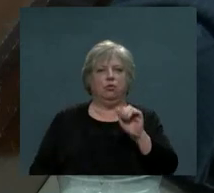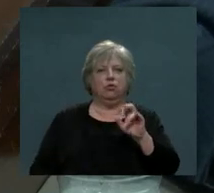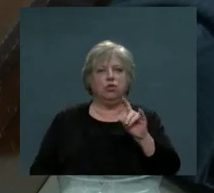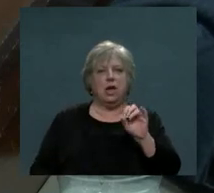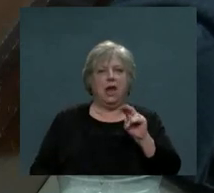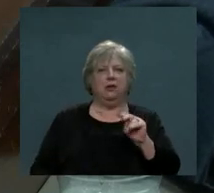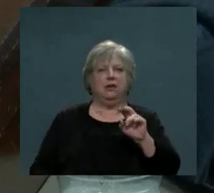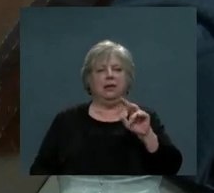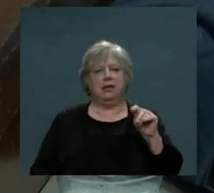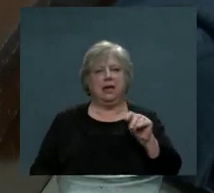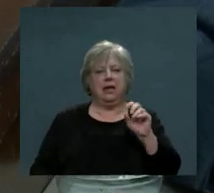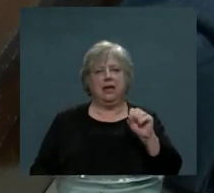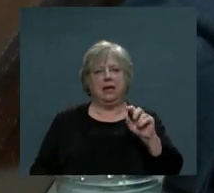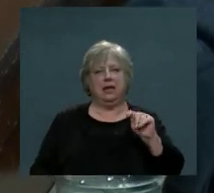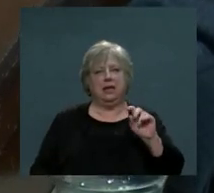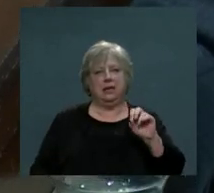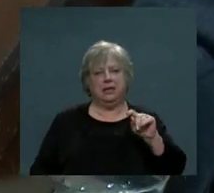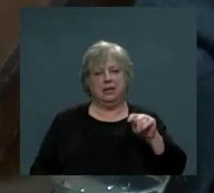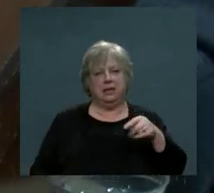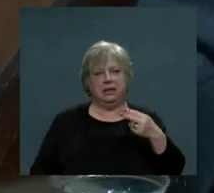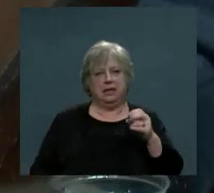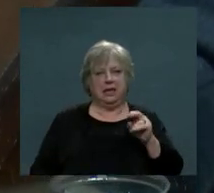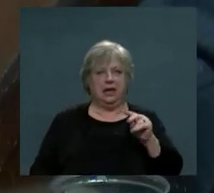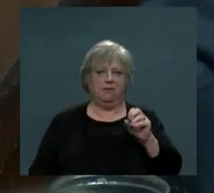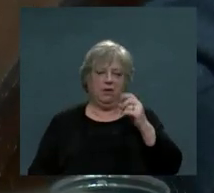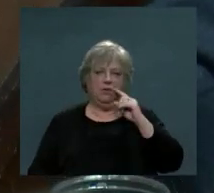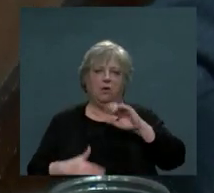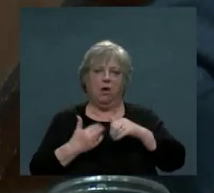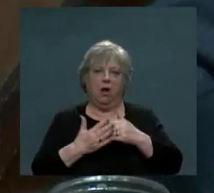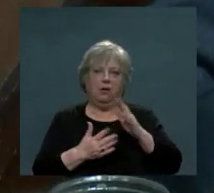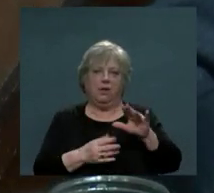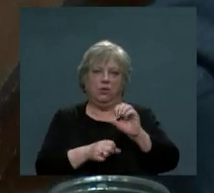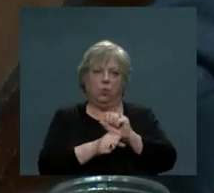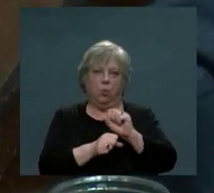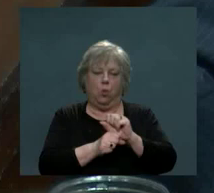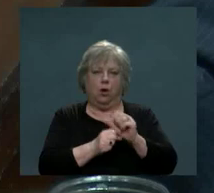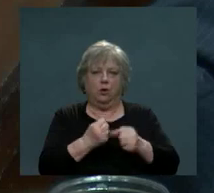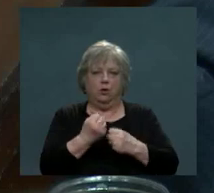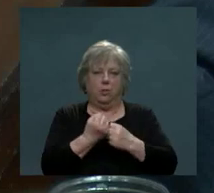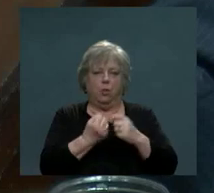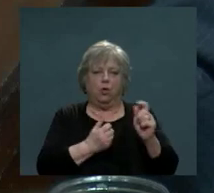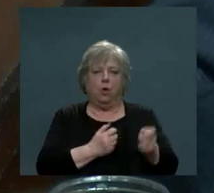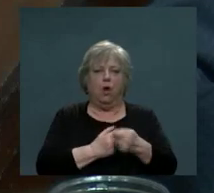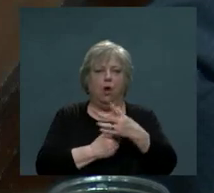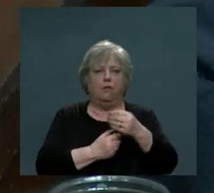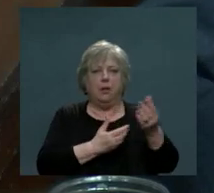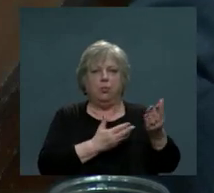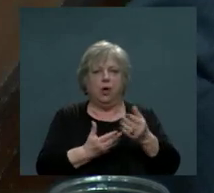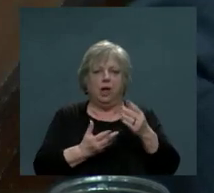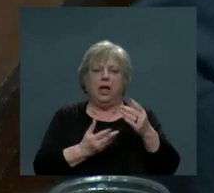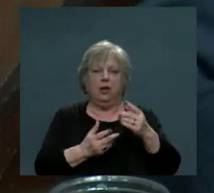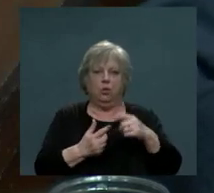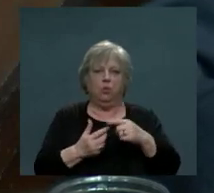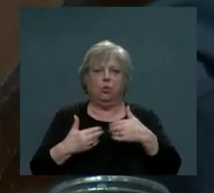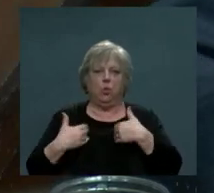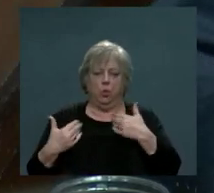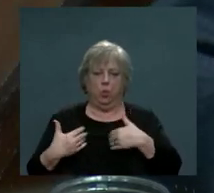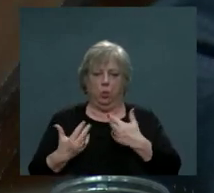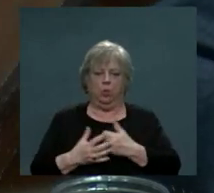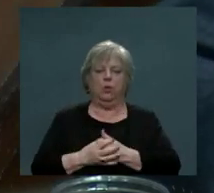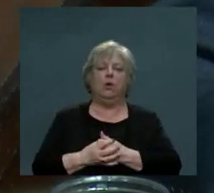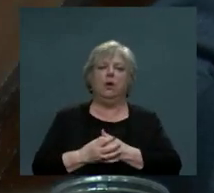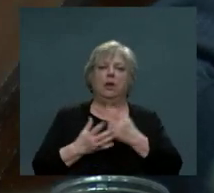T. Stevens for all of his work for golf and for bringing golf to youth. The